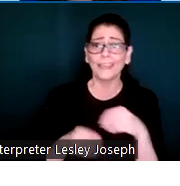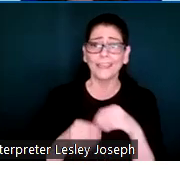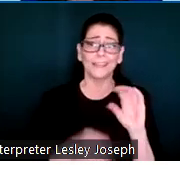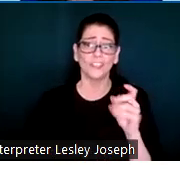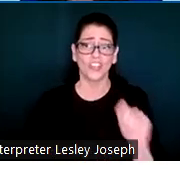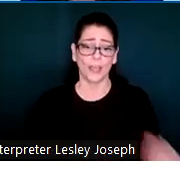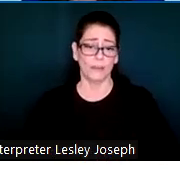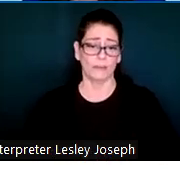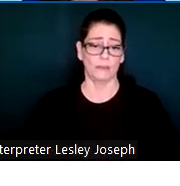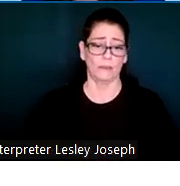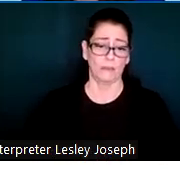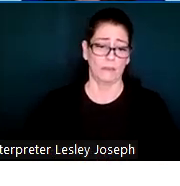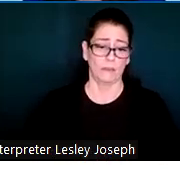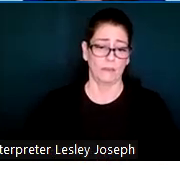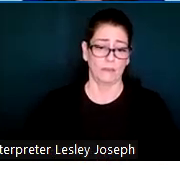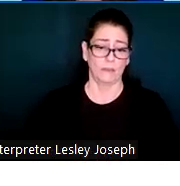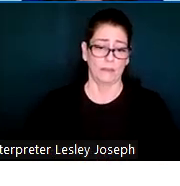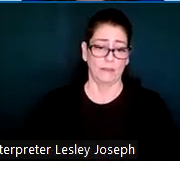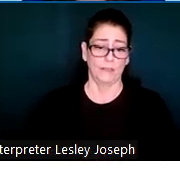chat.